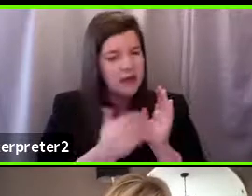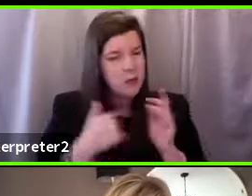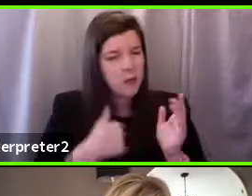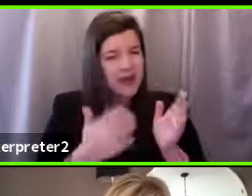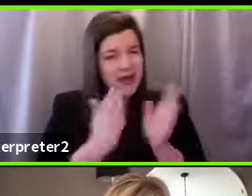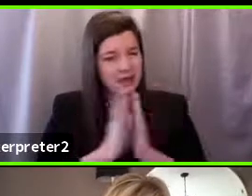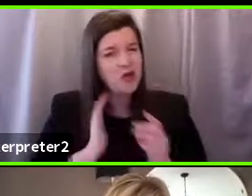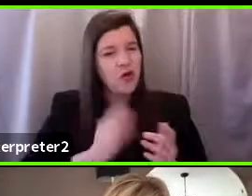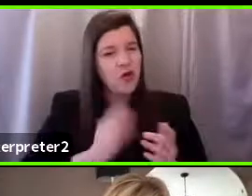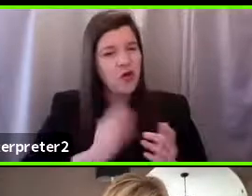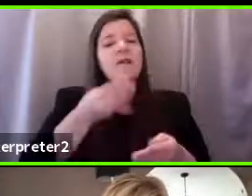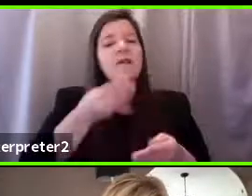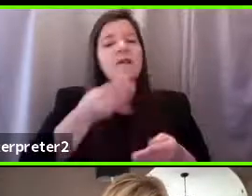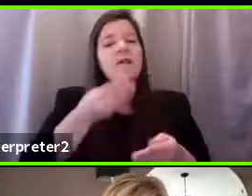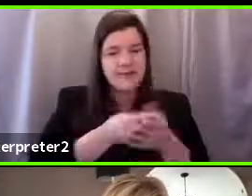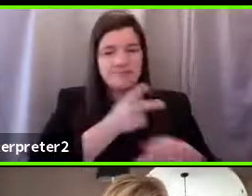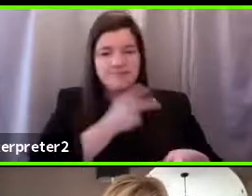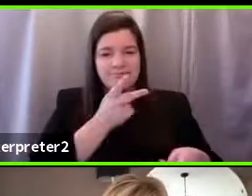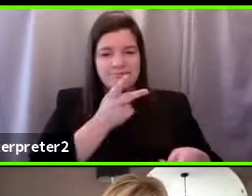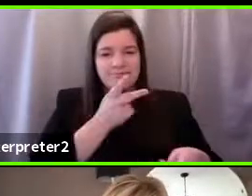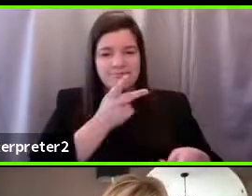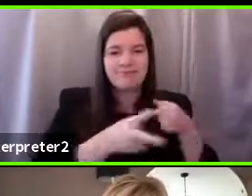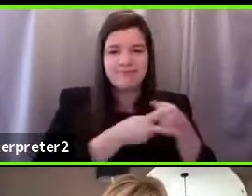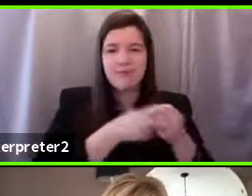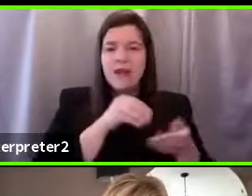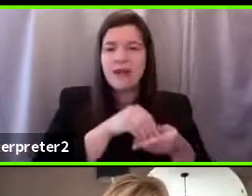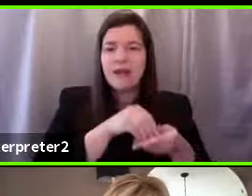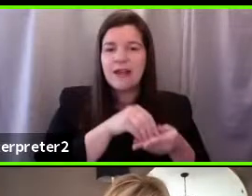remain in the budget. Thank you very much.